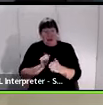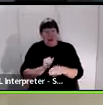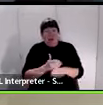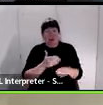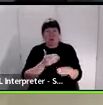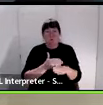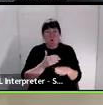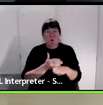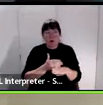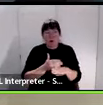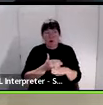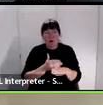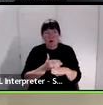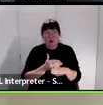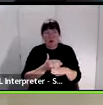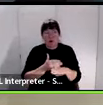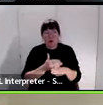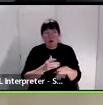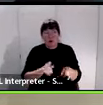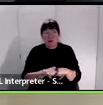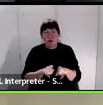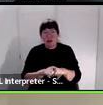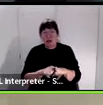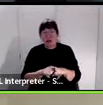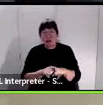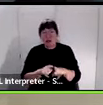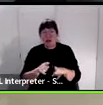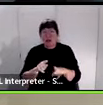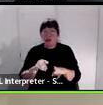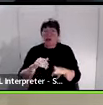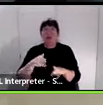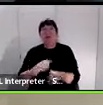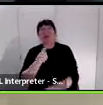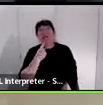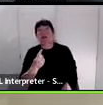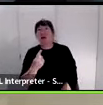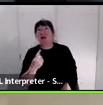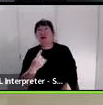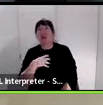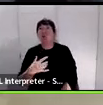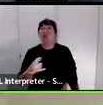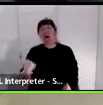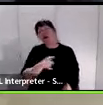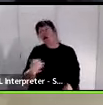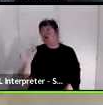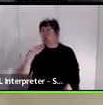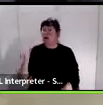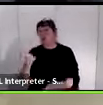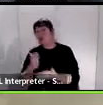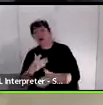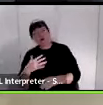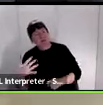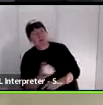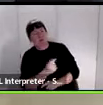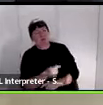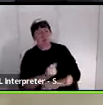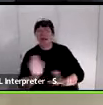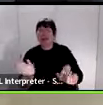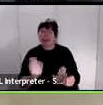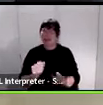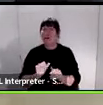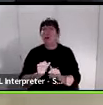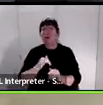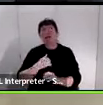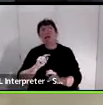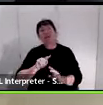need to spin a better story than because these people have rights. So one of the things I would encourage you to